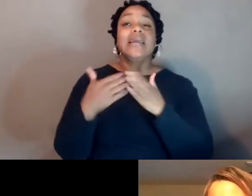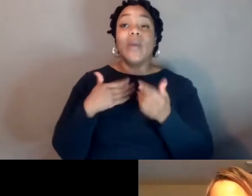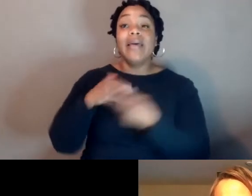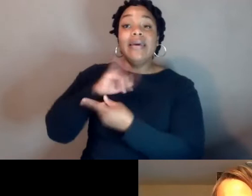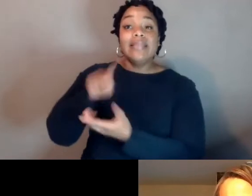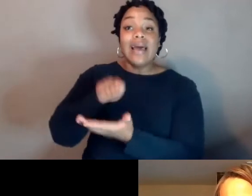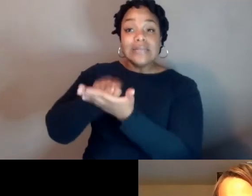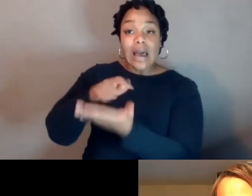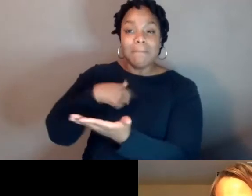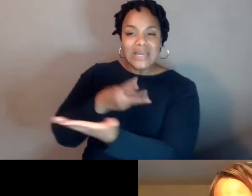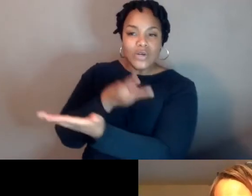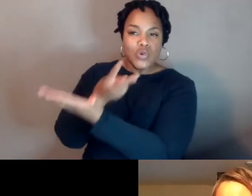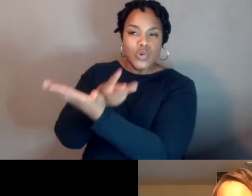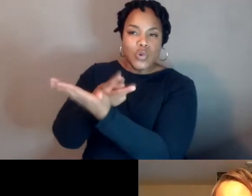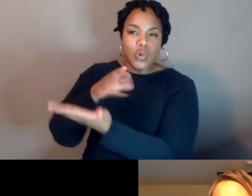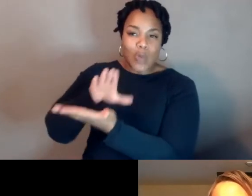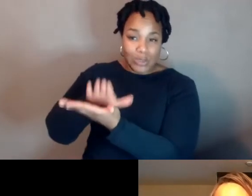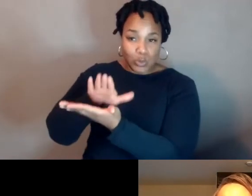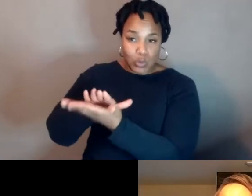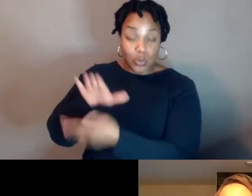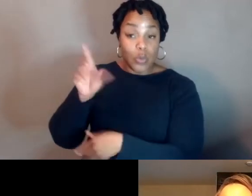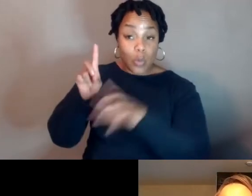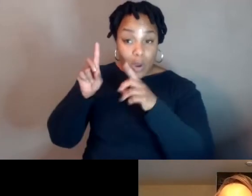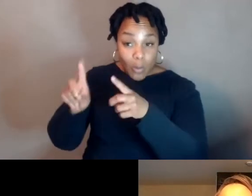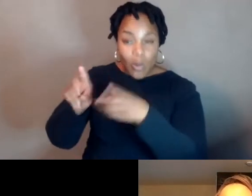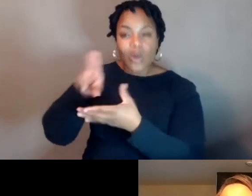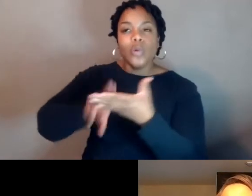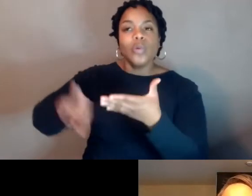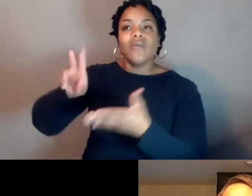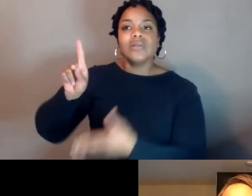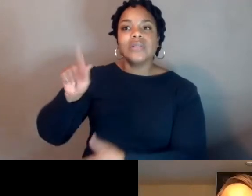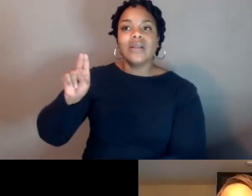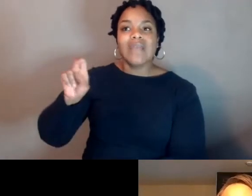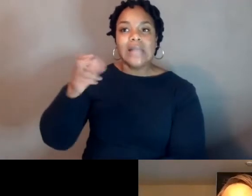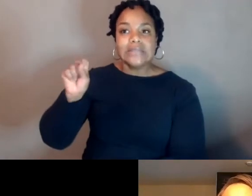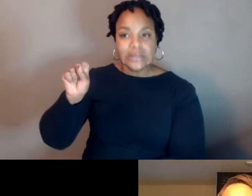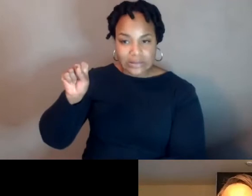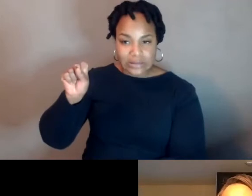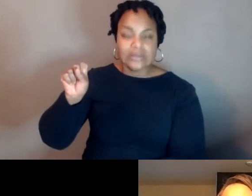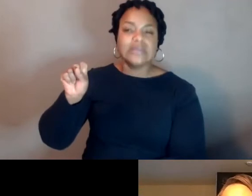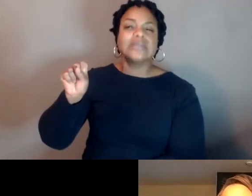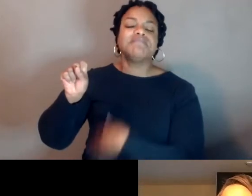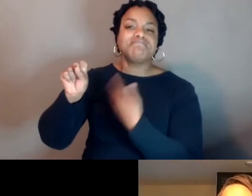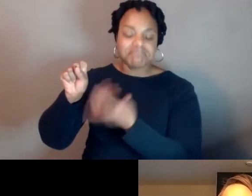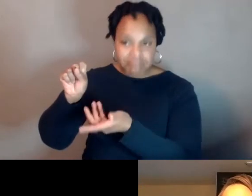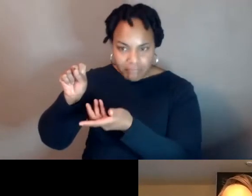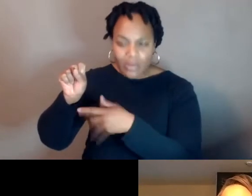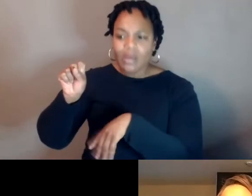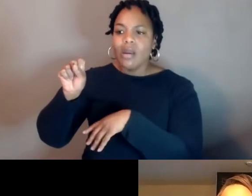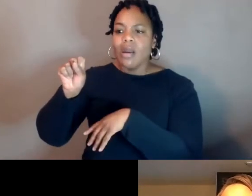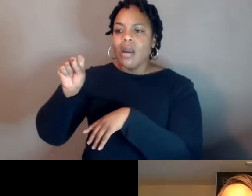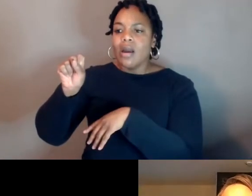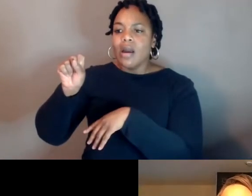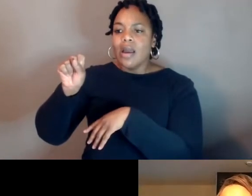on my doctorate at the University of Kansas. And what I was assigned to